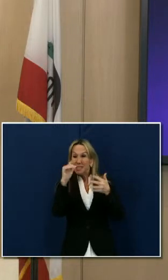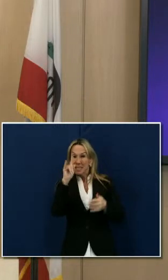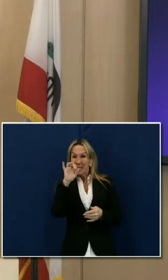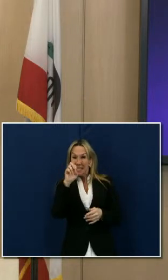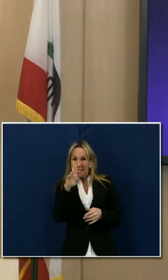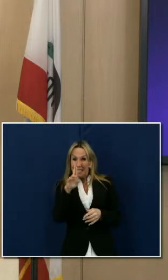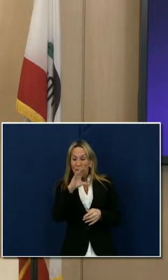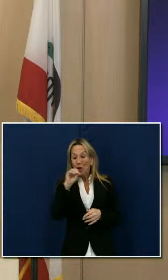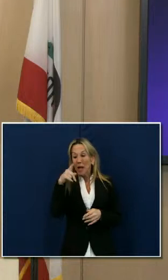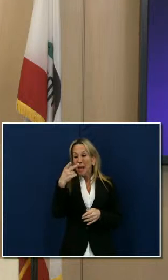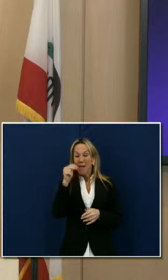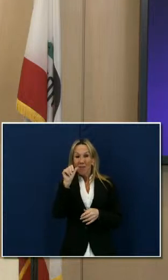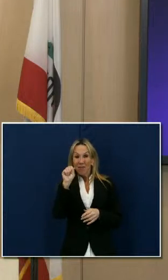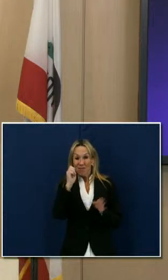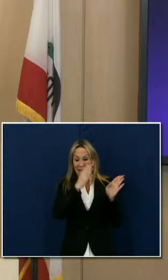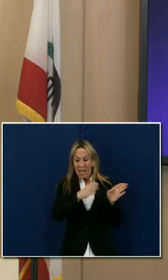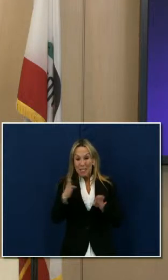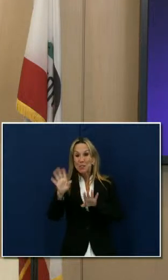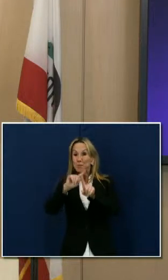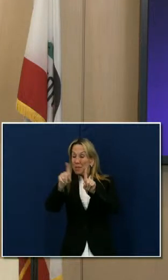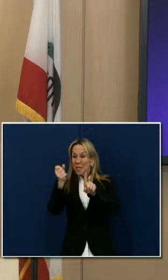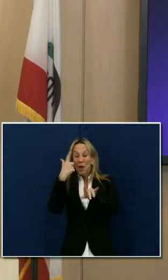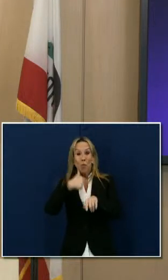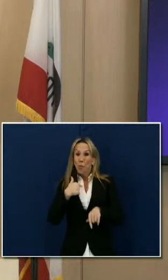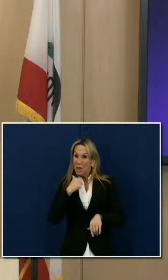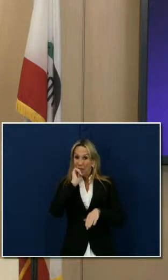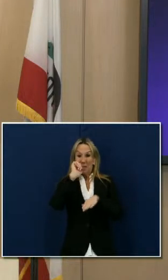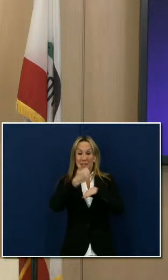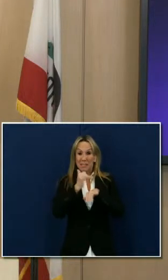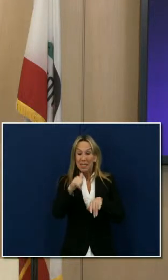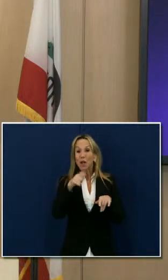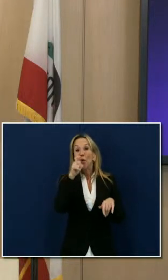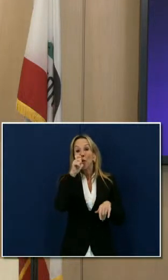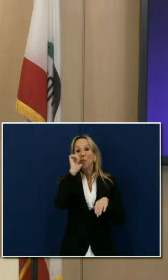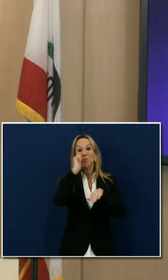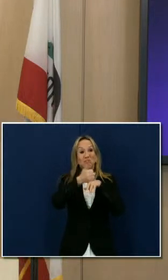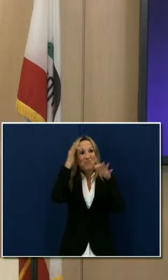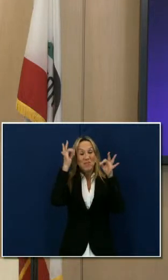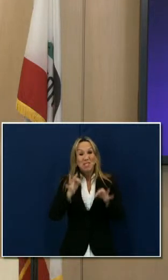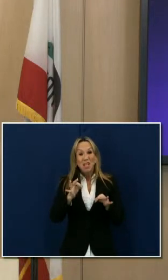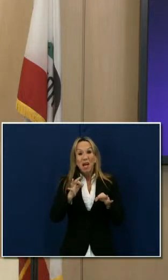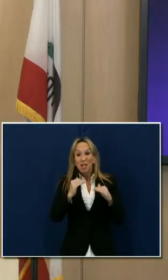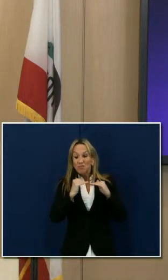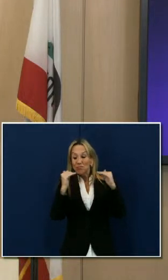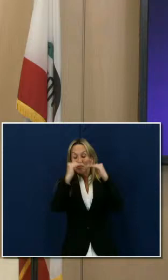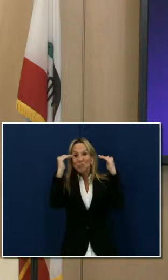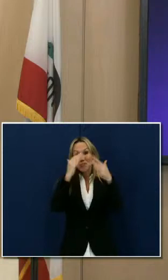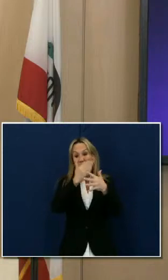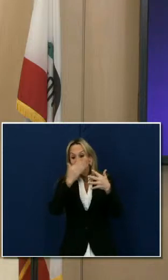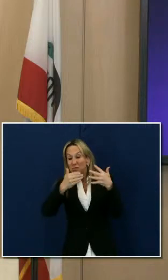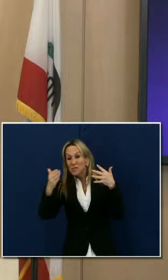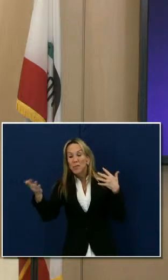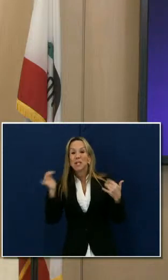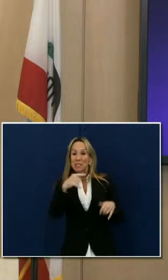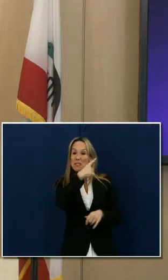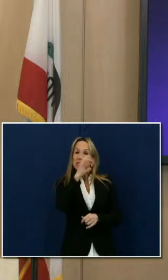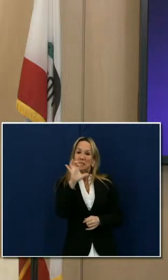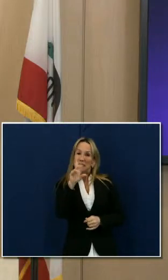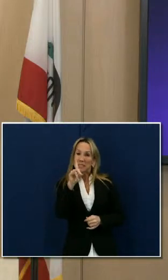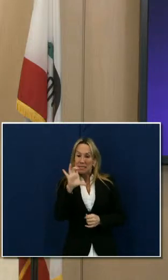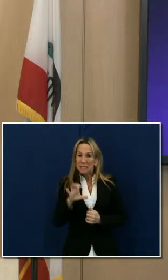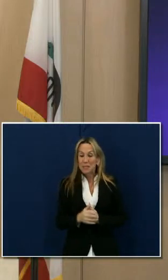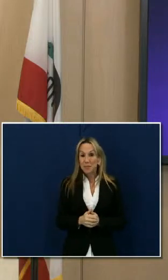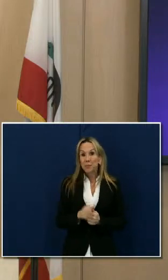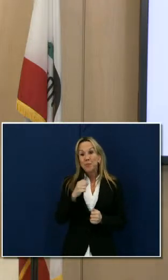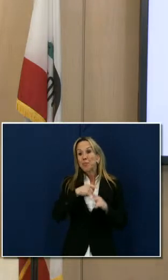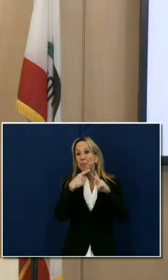designed by the CDC. So bear with us as we try to walk you through and share with you an understanding of what it looks like. So let's go to our